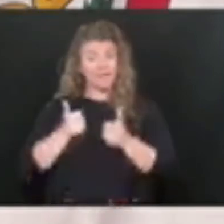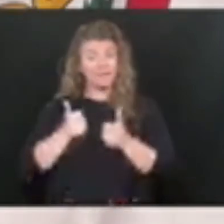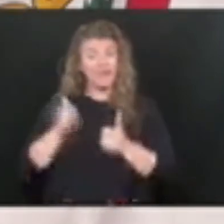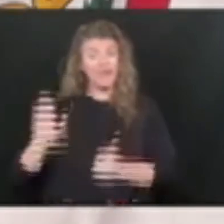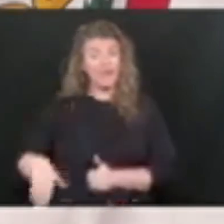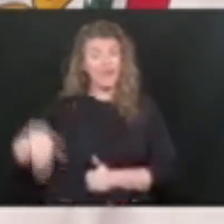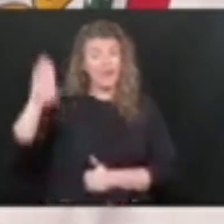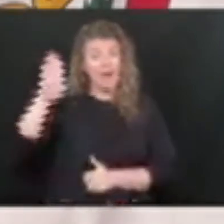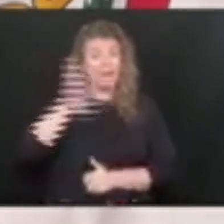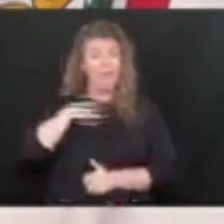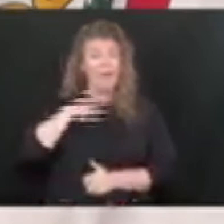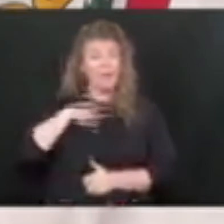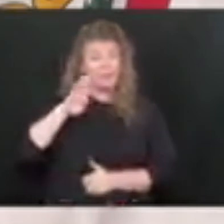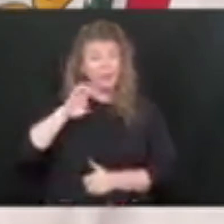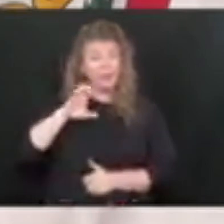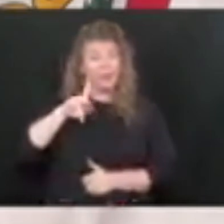Virginia.